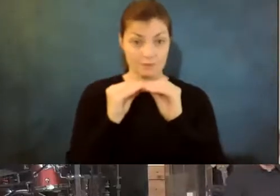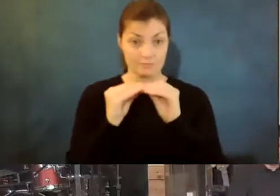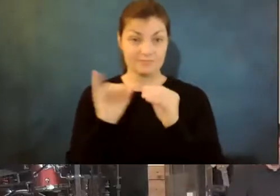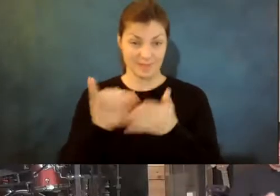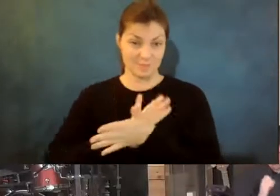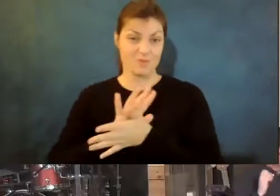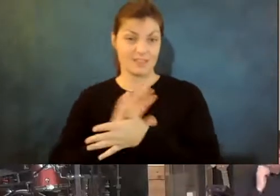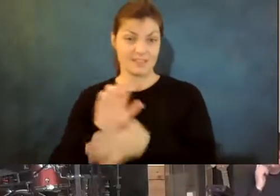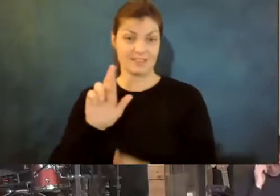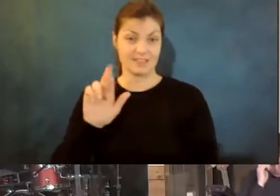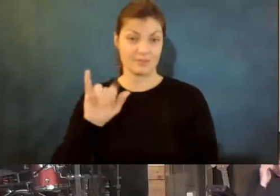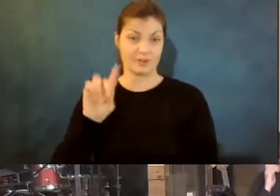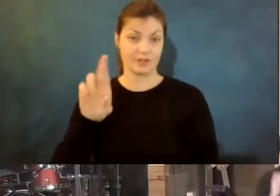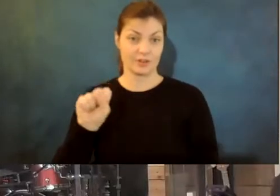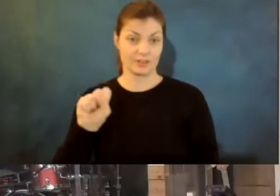over again.